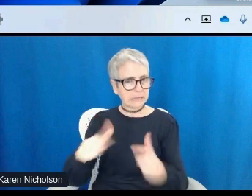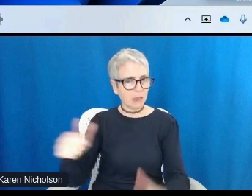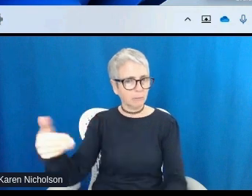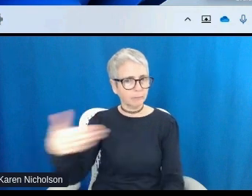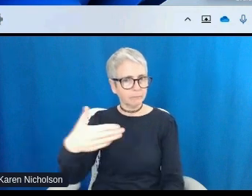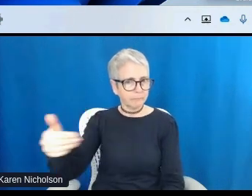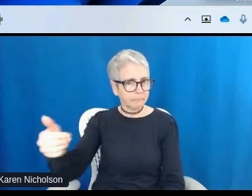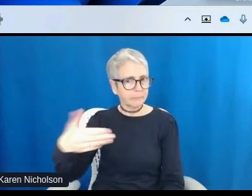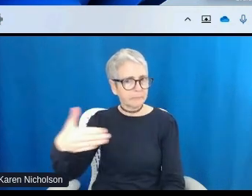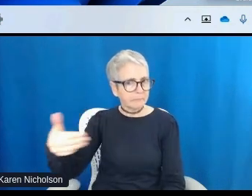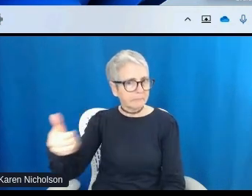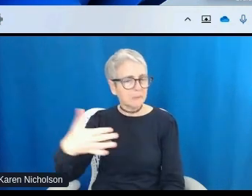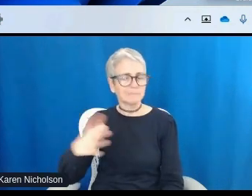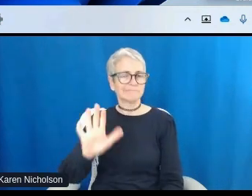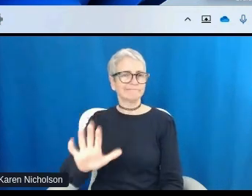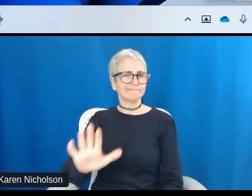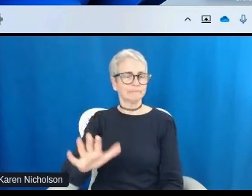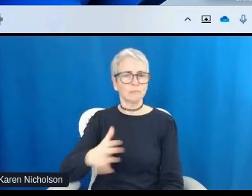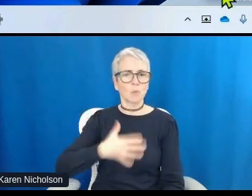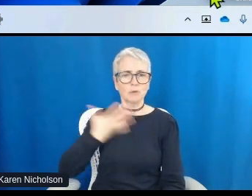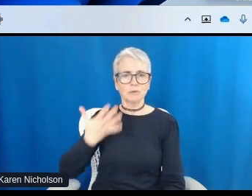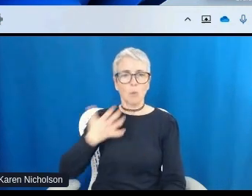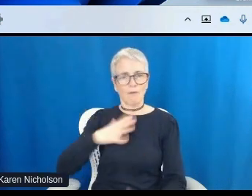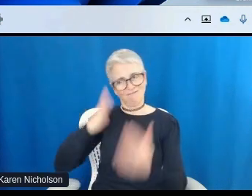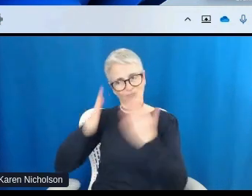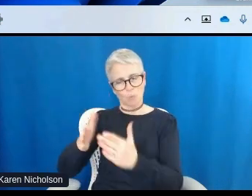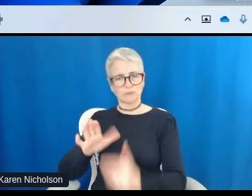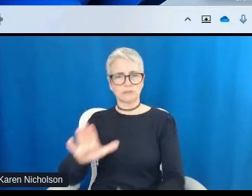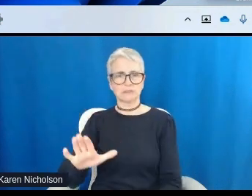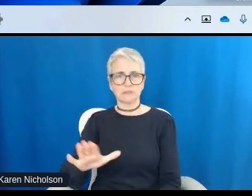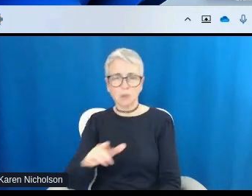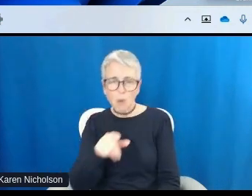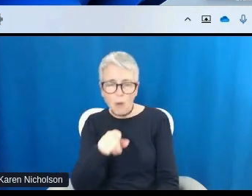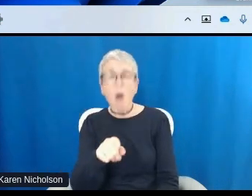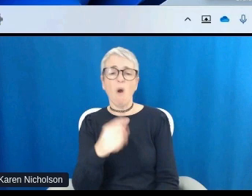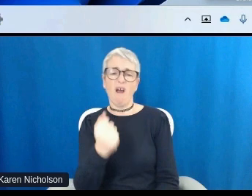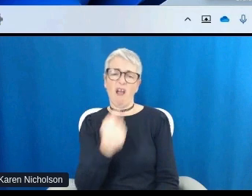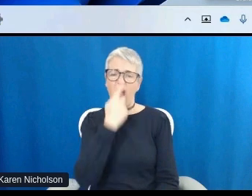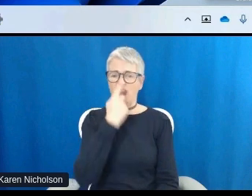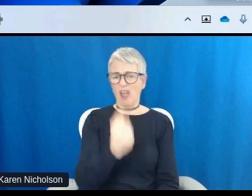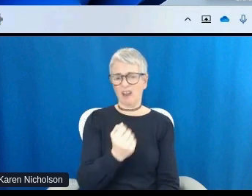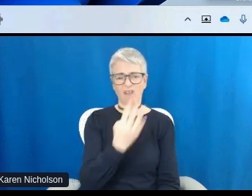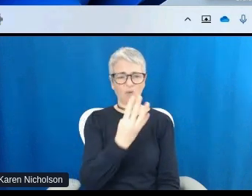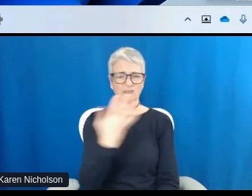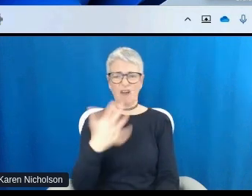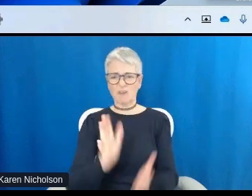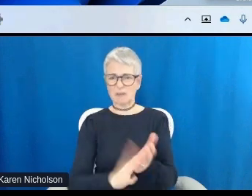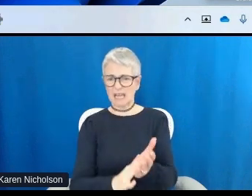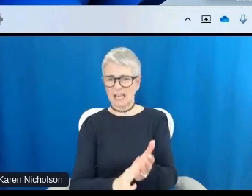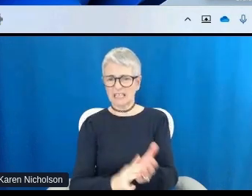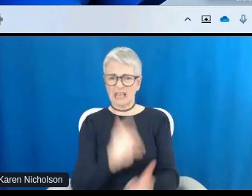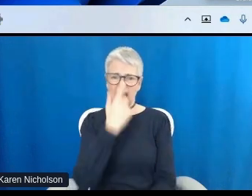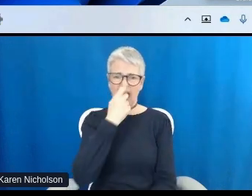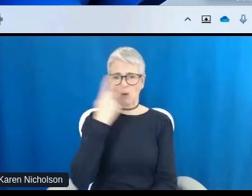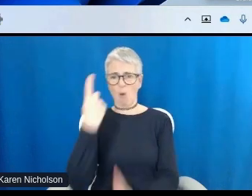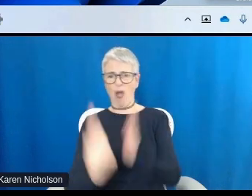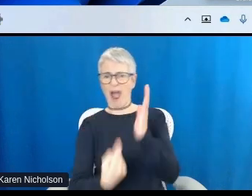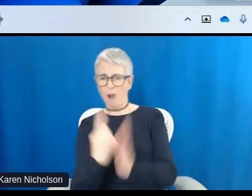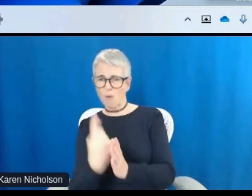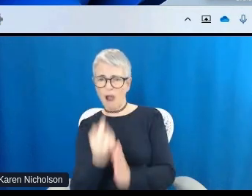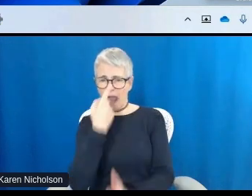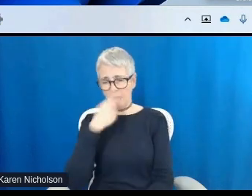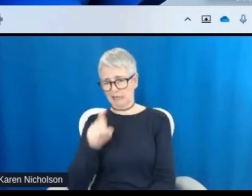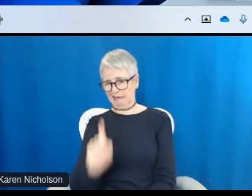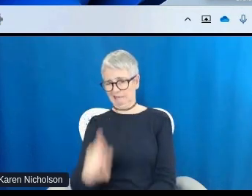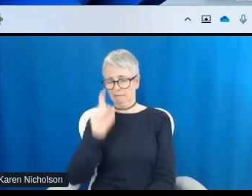want to focus, and maybe I say, you'll see here it's got 45 minutes. I can set it 60 minutes. I just want an hour to concentrate on something that I want to